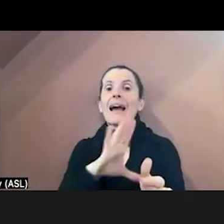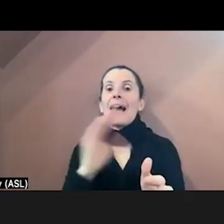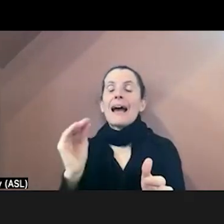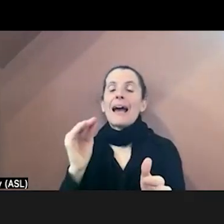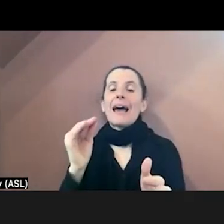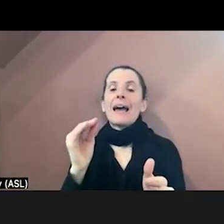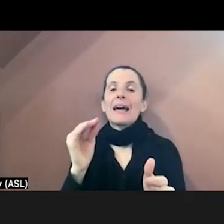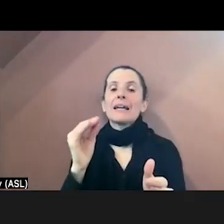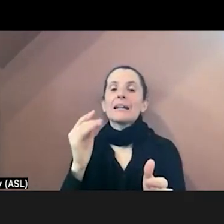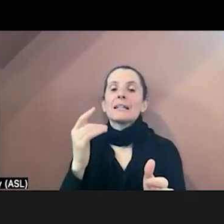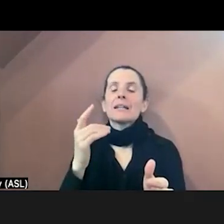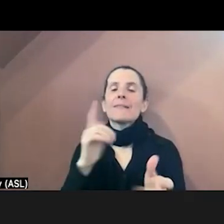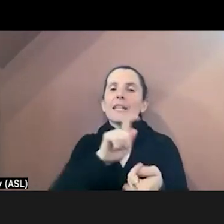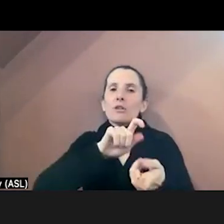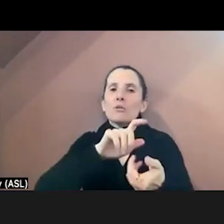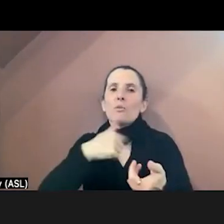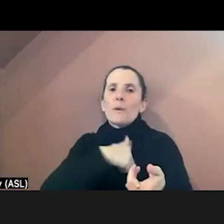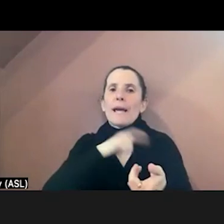turned into discrete